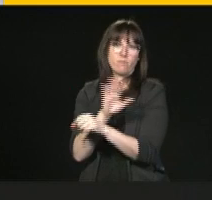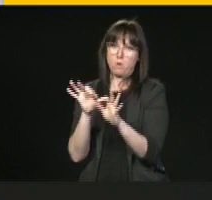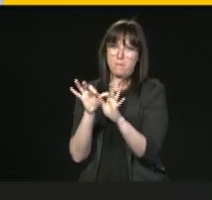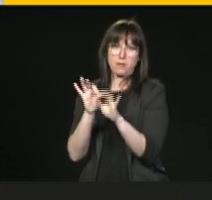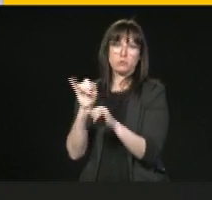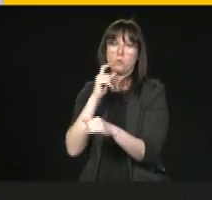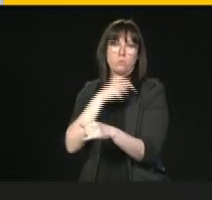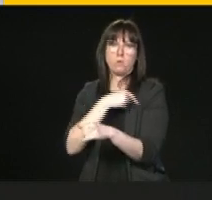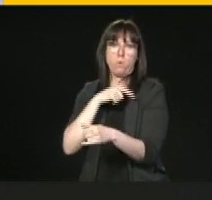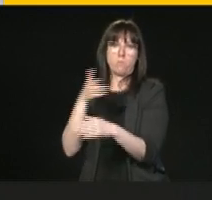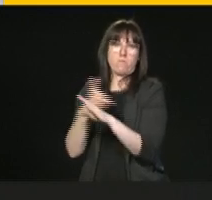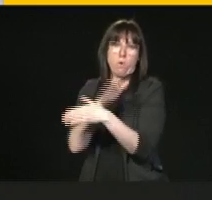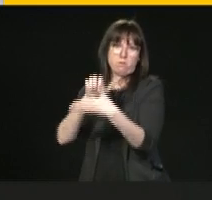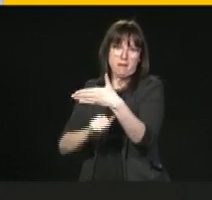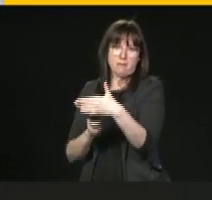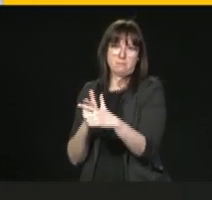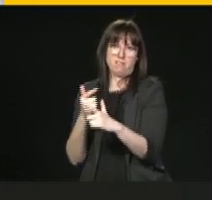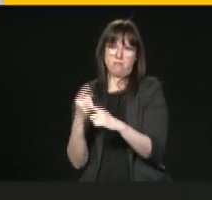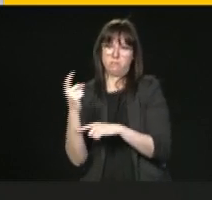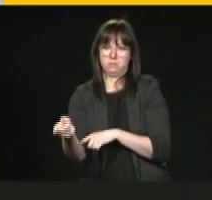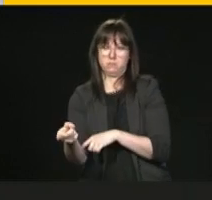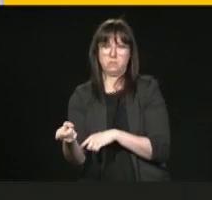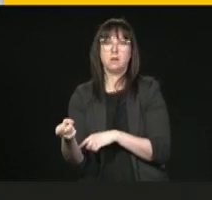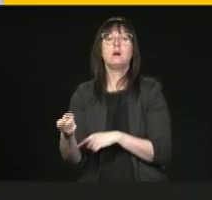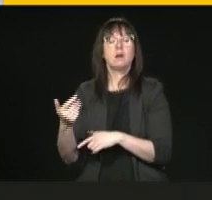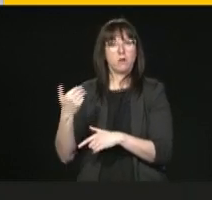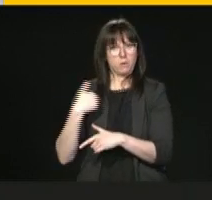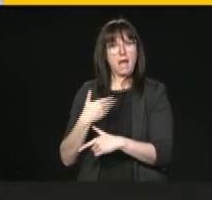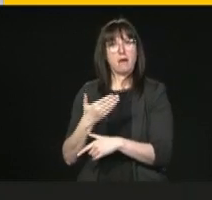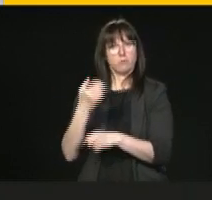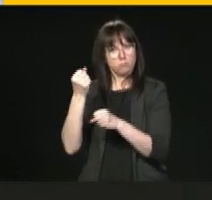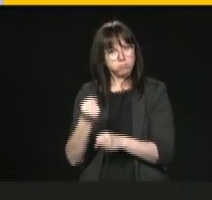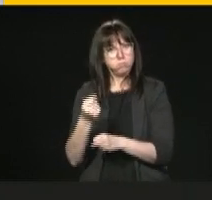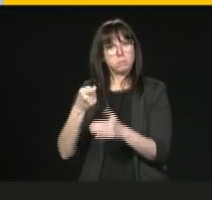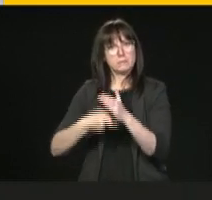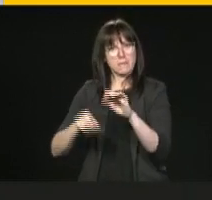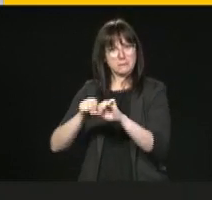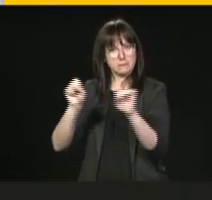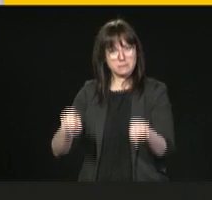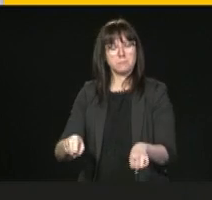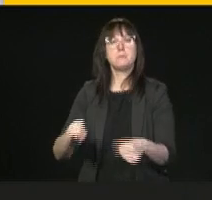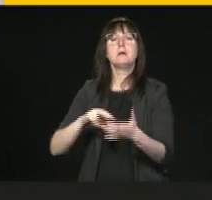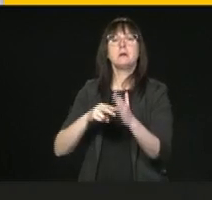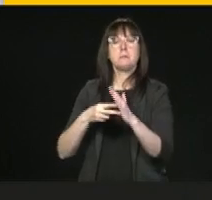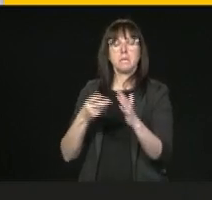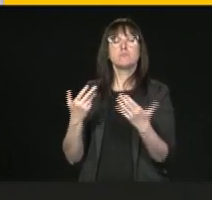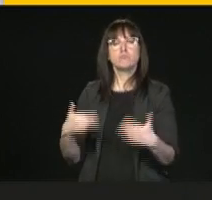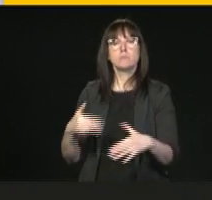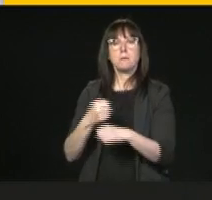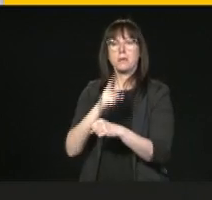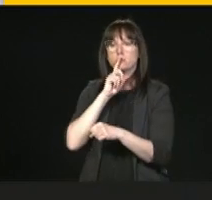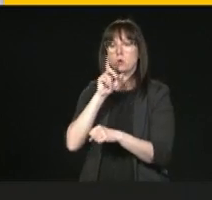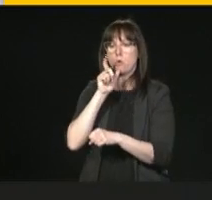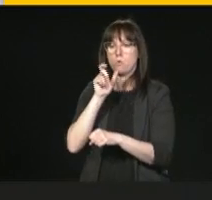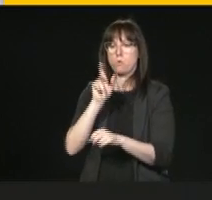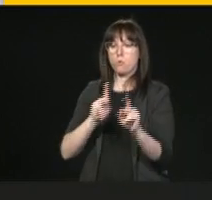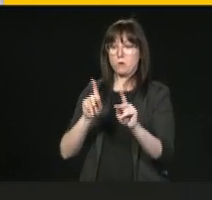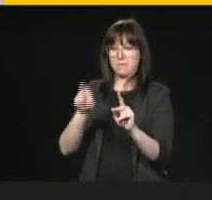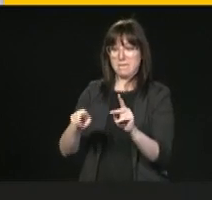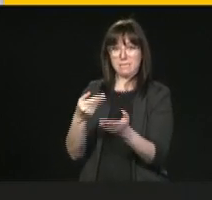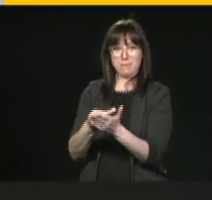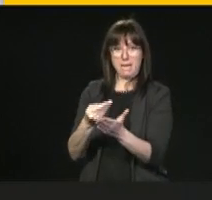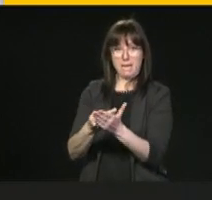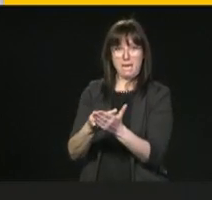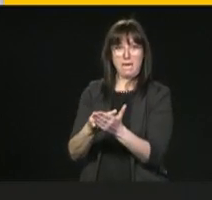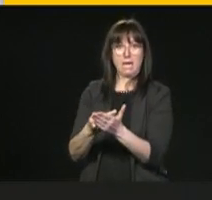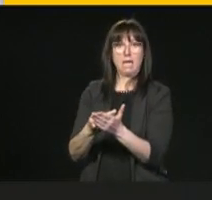And because we have a progressive tax system, we will be able to ensure that the people who need it most